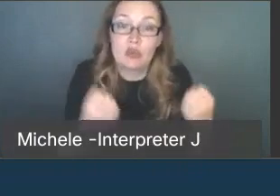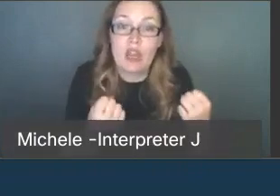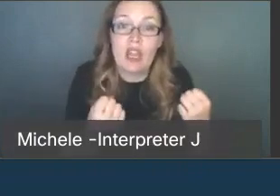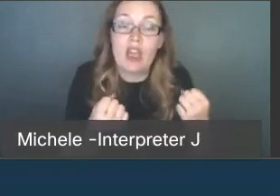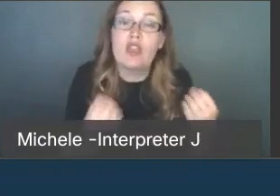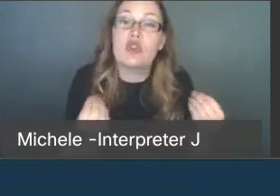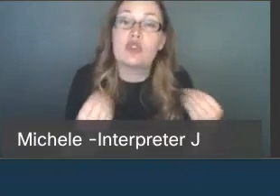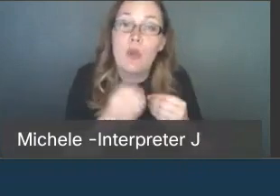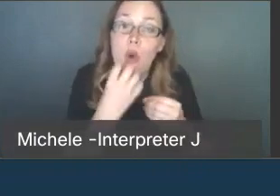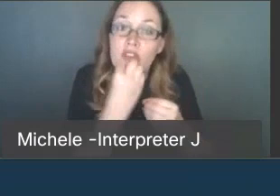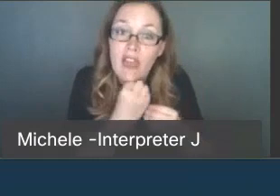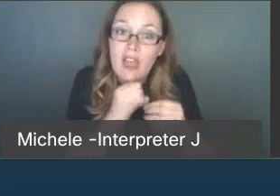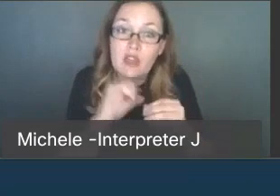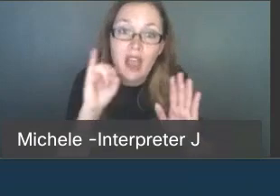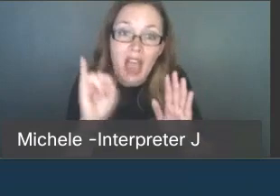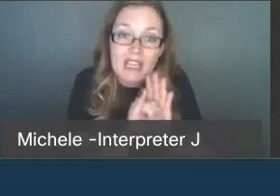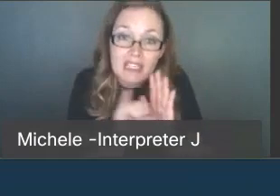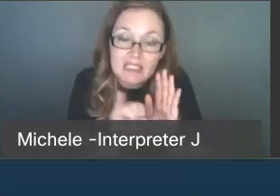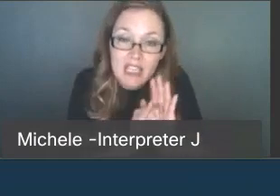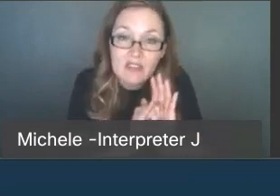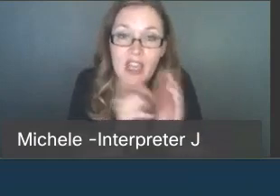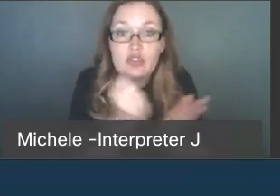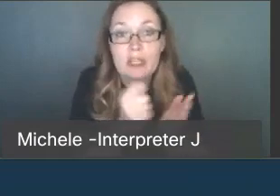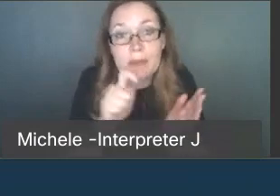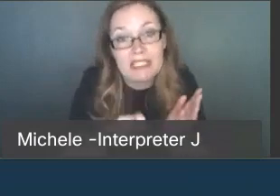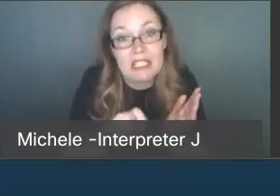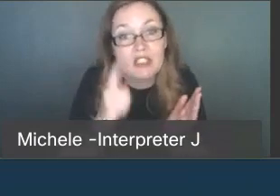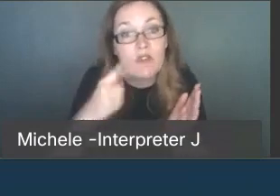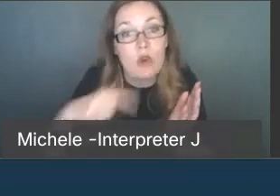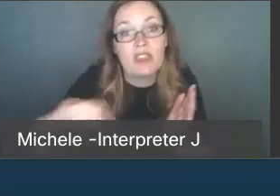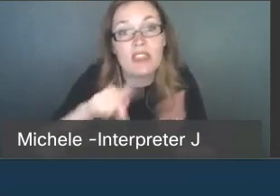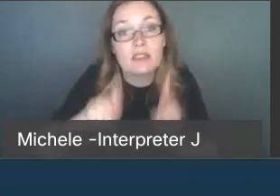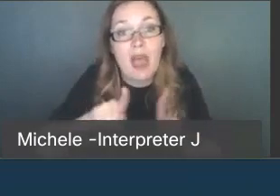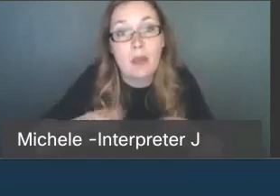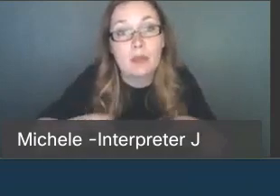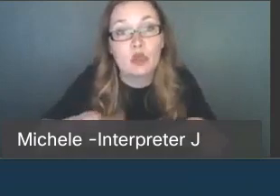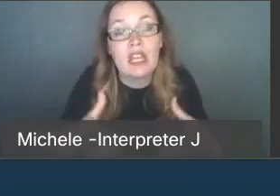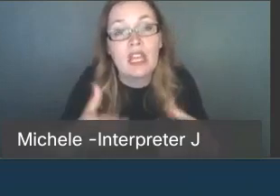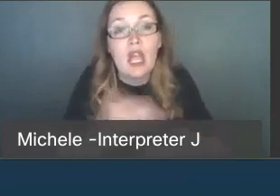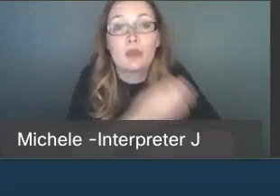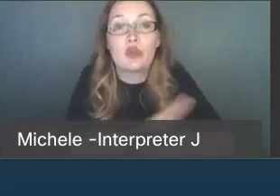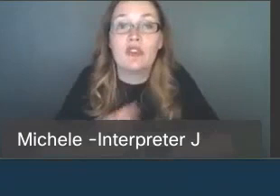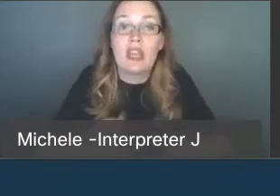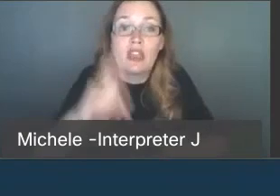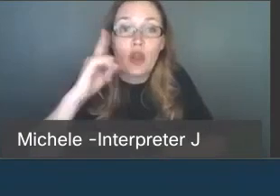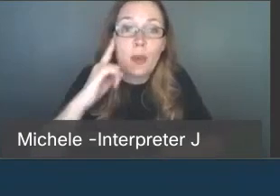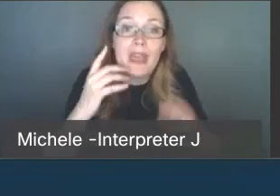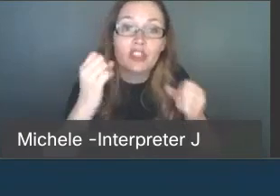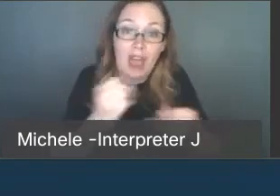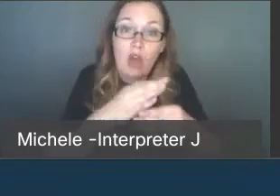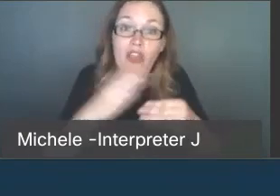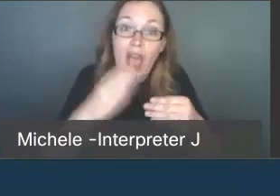also focusing on identified treatment needs because we know for this population that improving their mental health outcomes can also